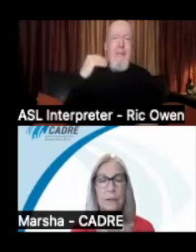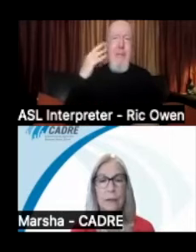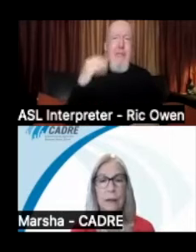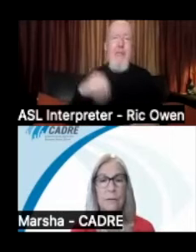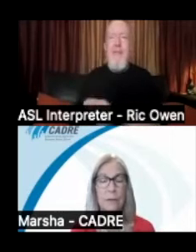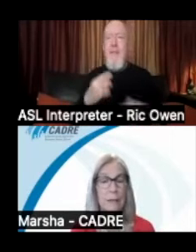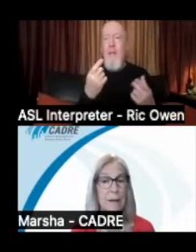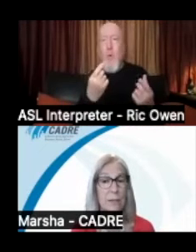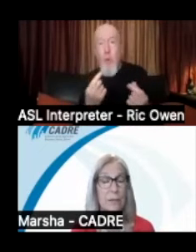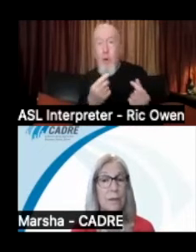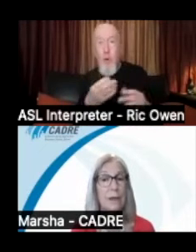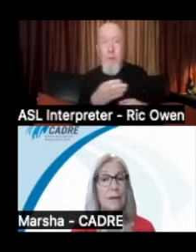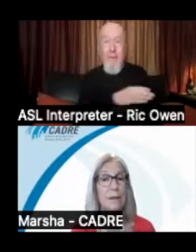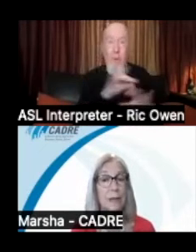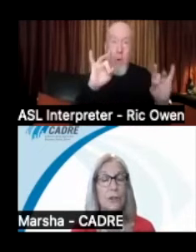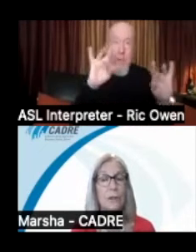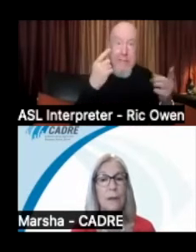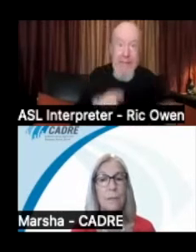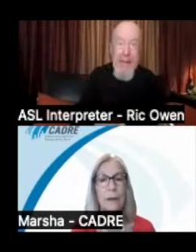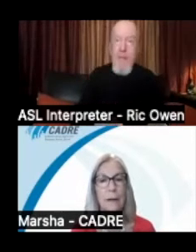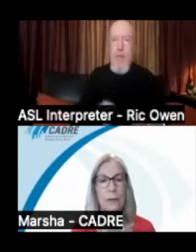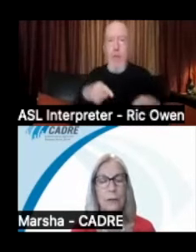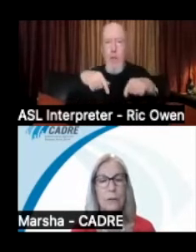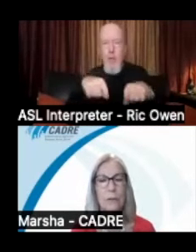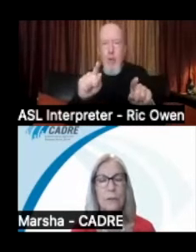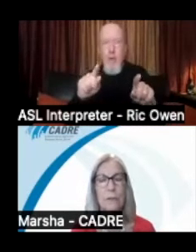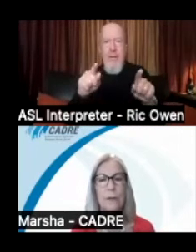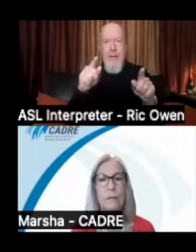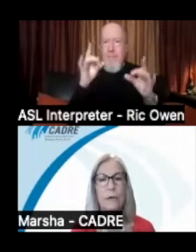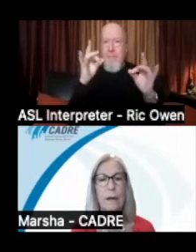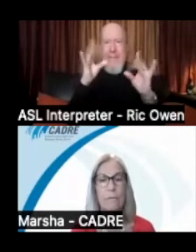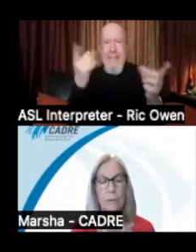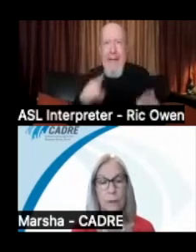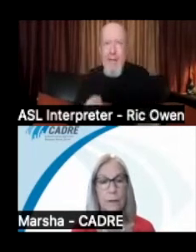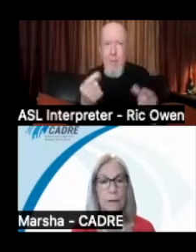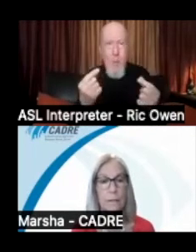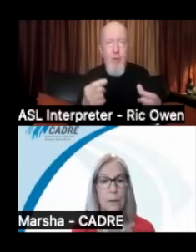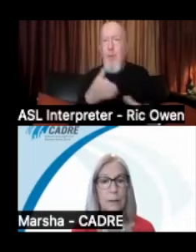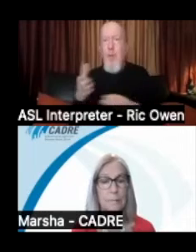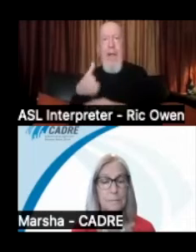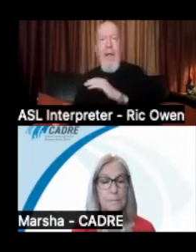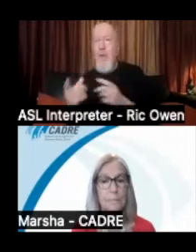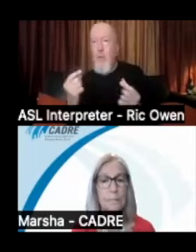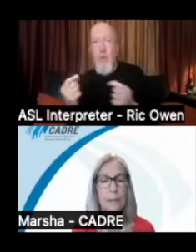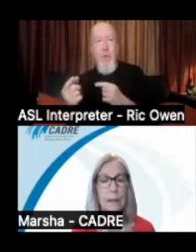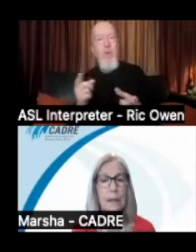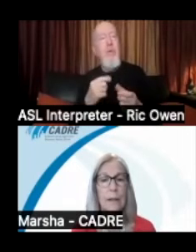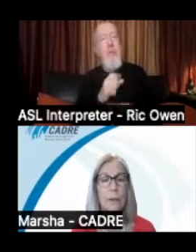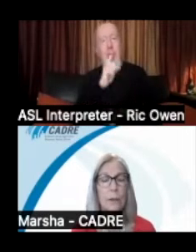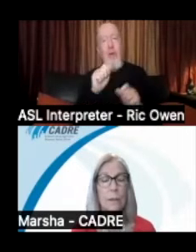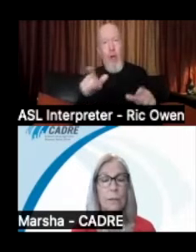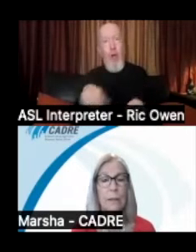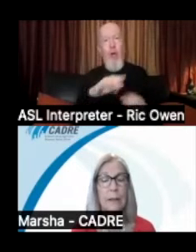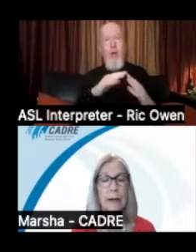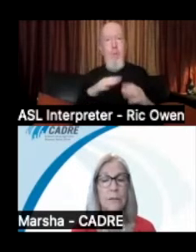and after disasters to make sure that we have a good user experience for everyone in our community.